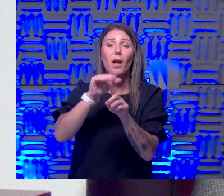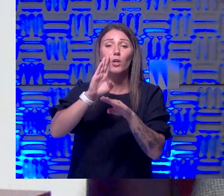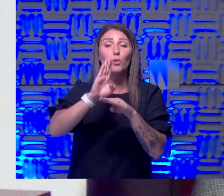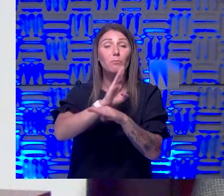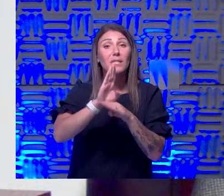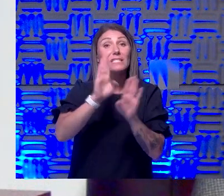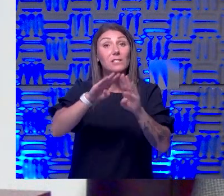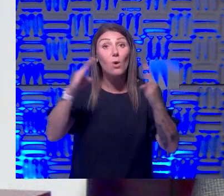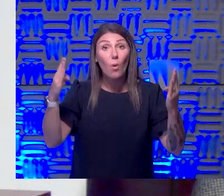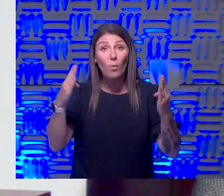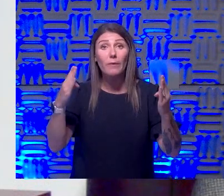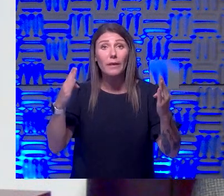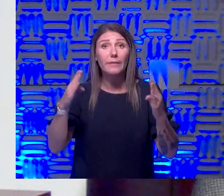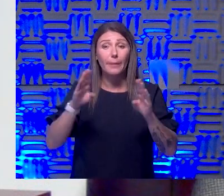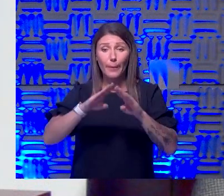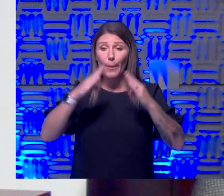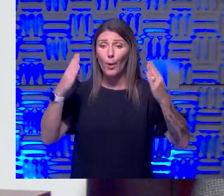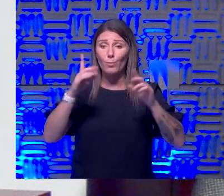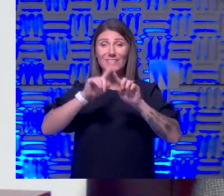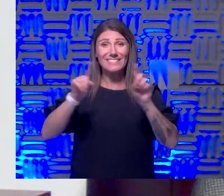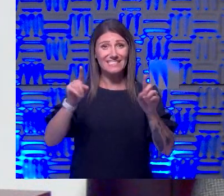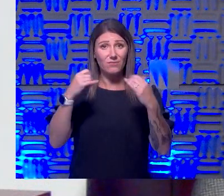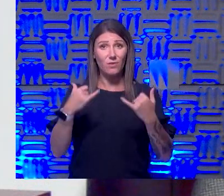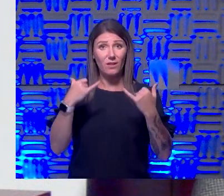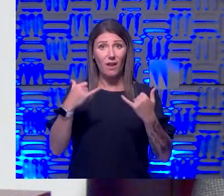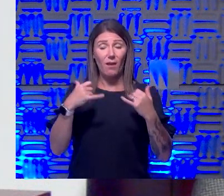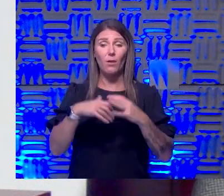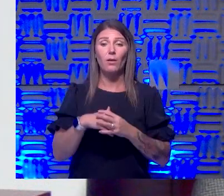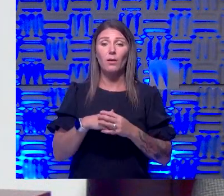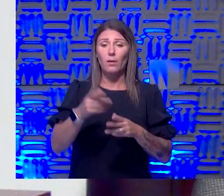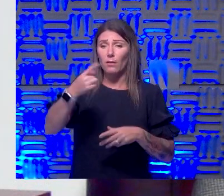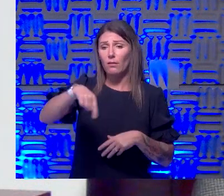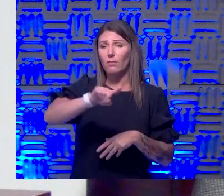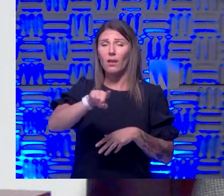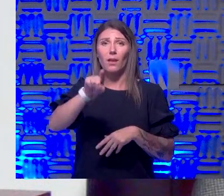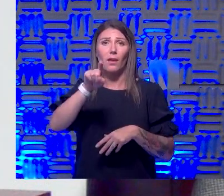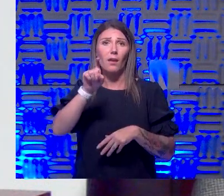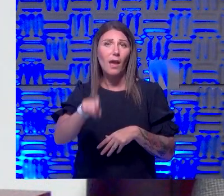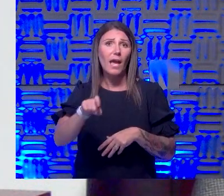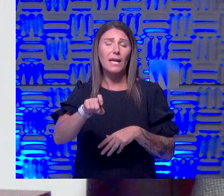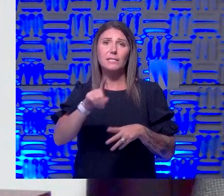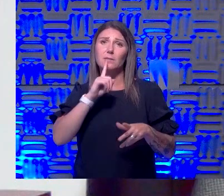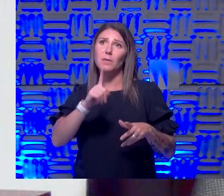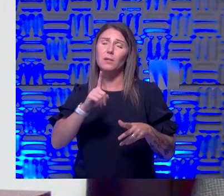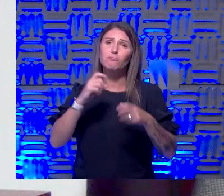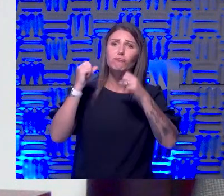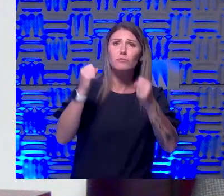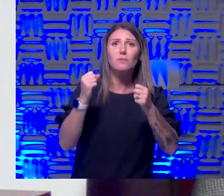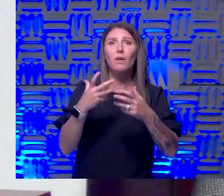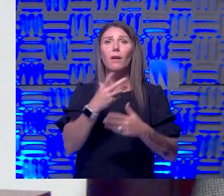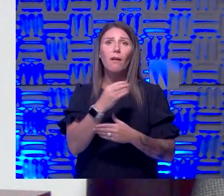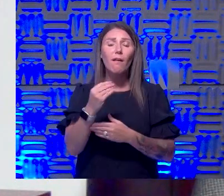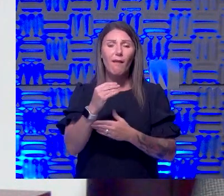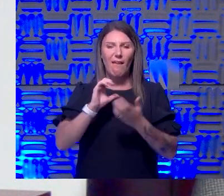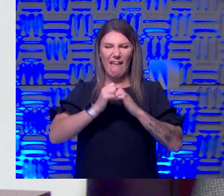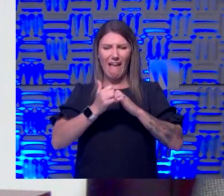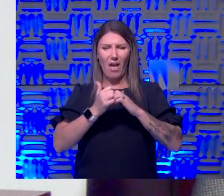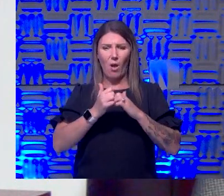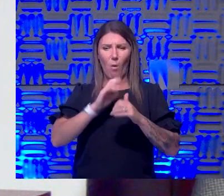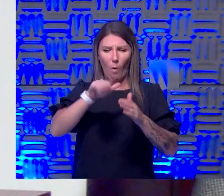is open. They're open differently. They've had to really be resilient in ways that we've all had to be